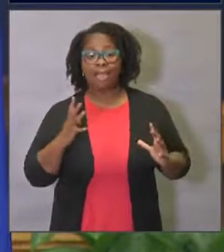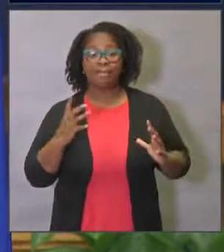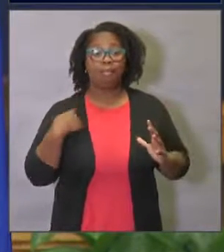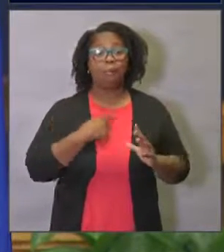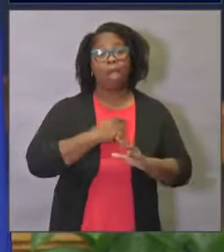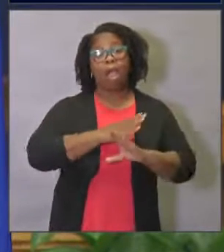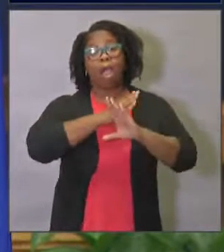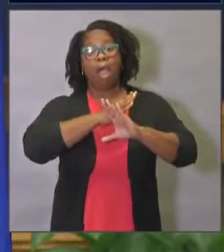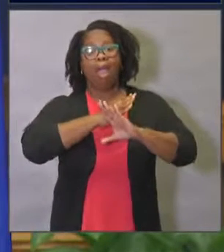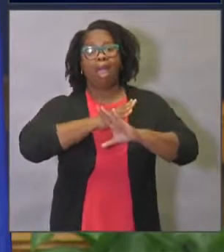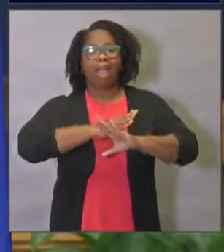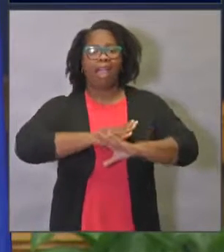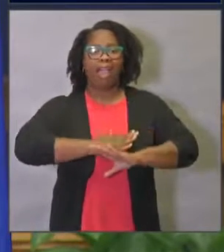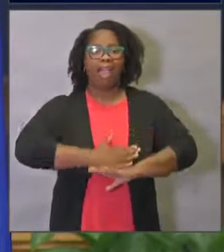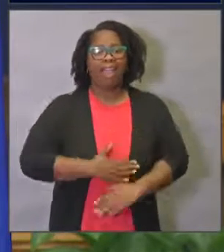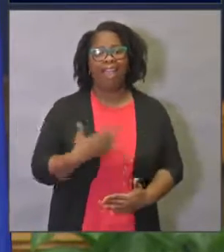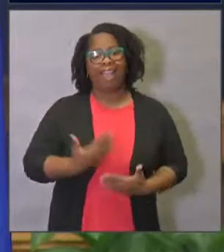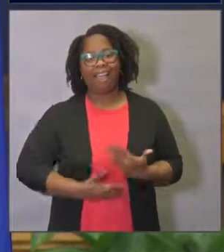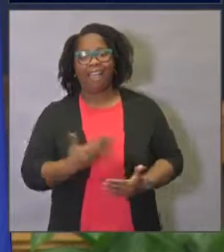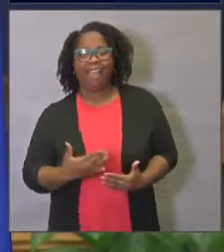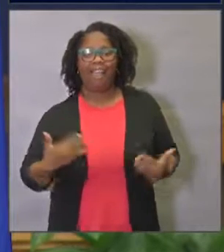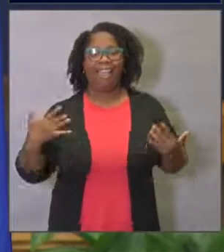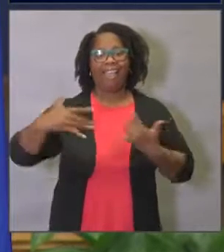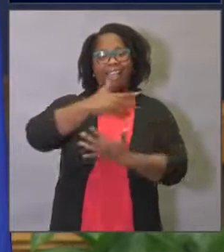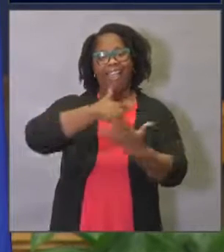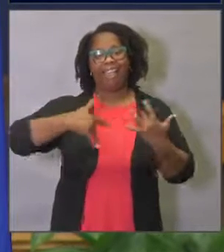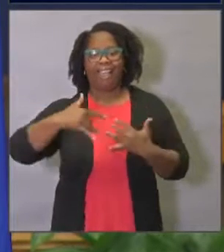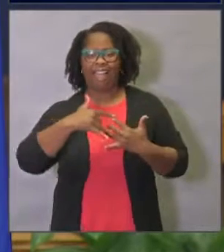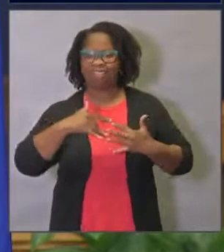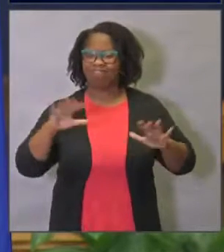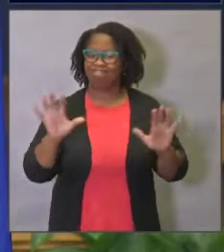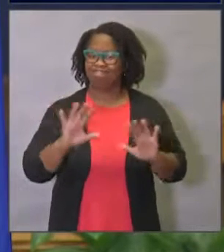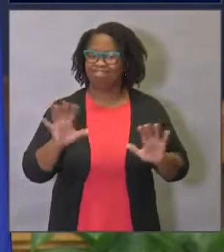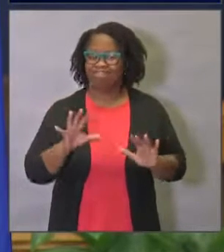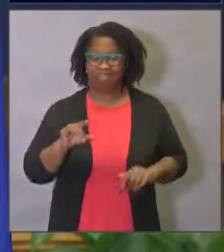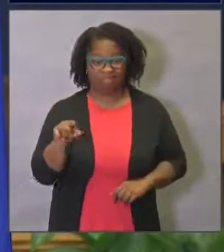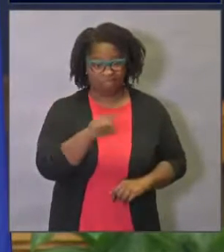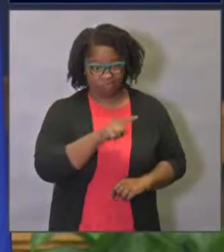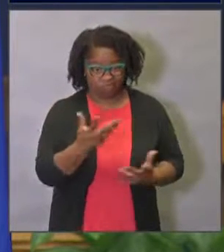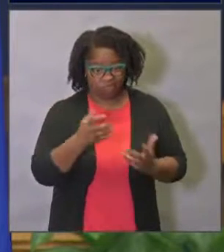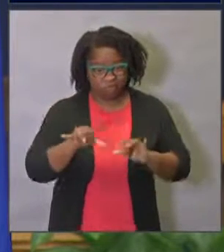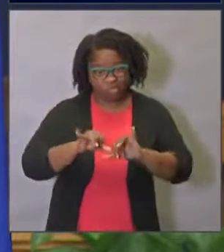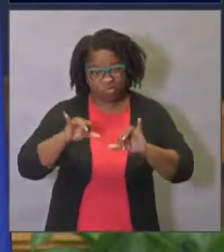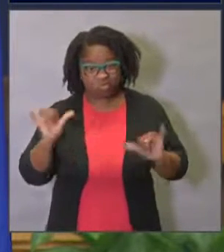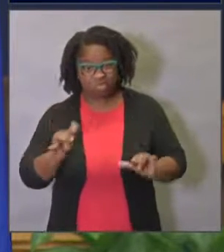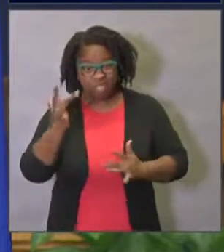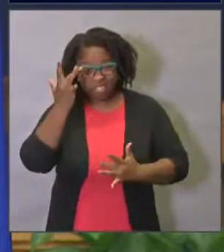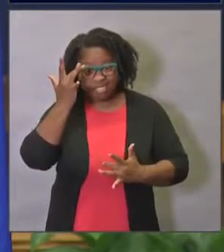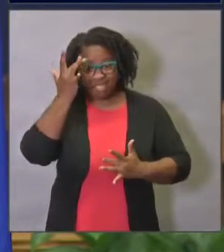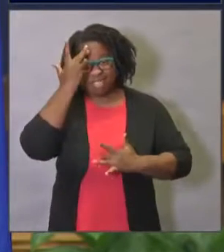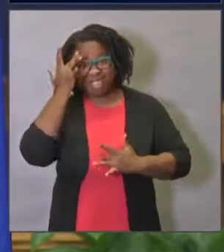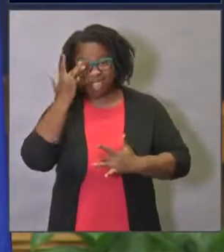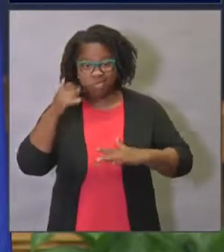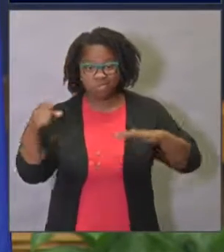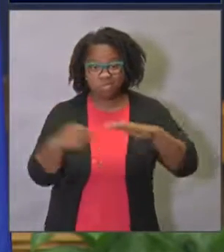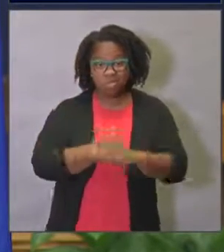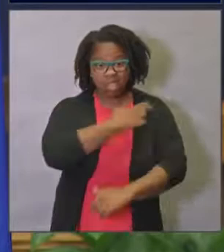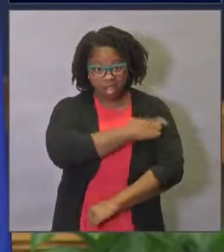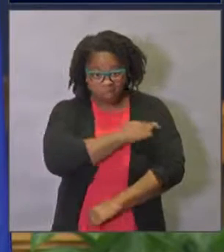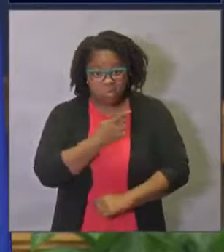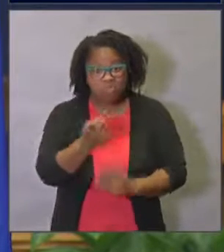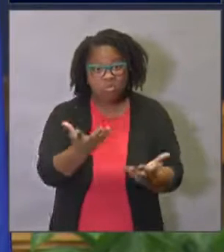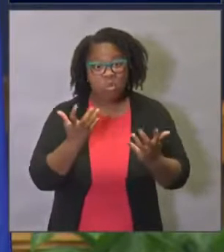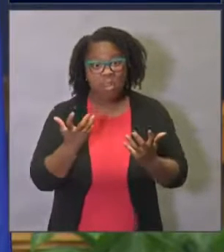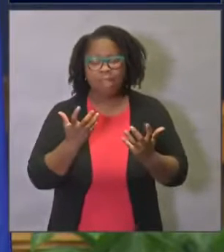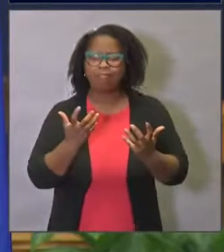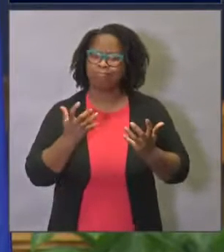guard down. You and your loved ones do not want to spend the holidays sick or in a hospital room. The vaccine is here. The